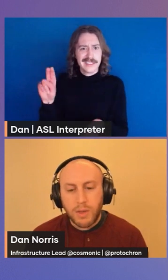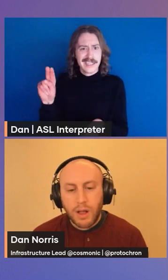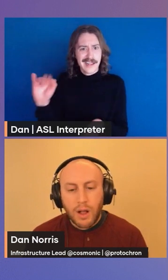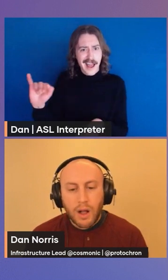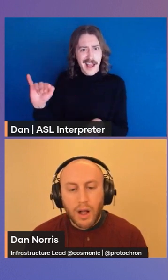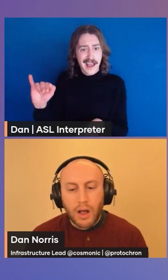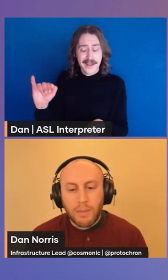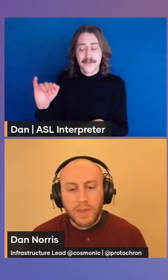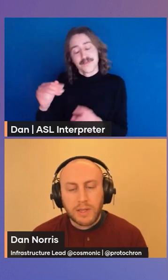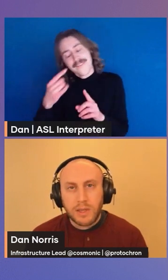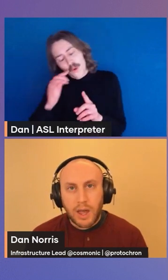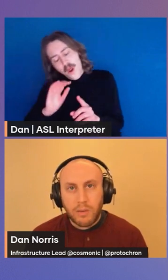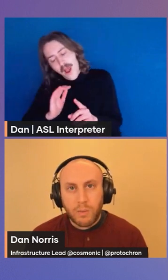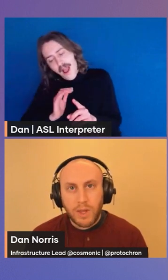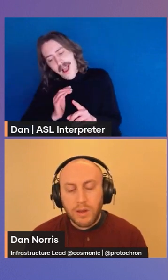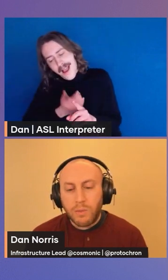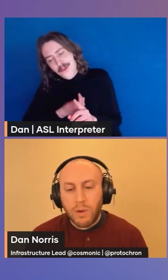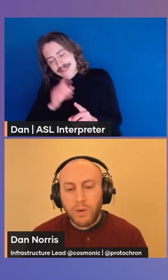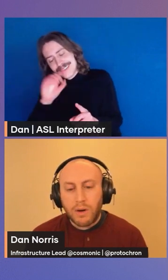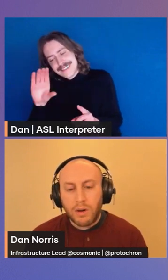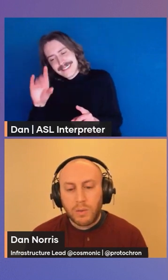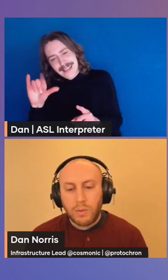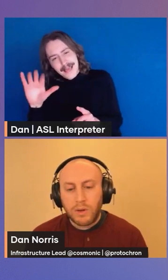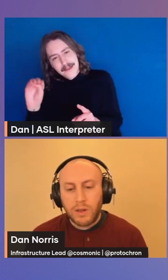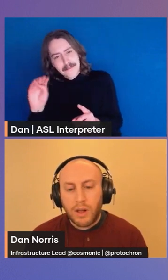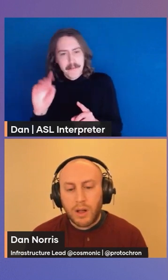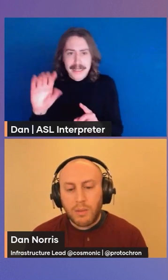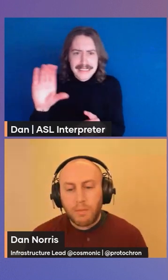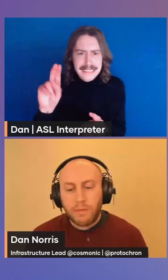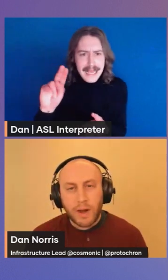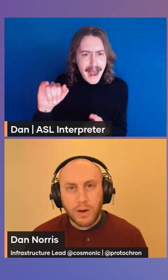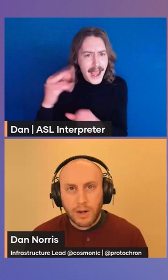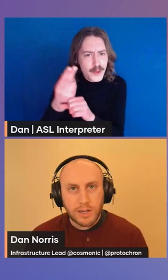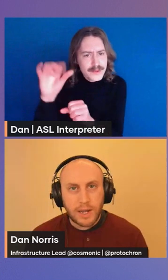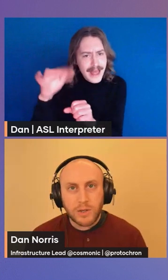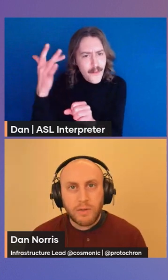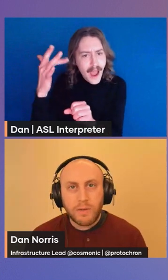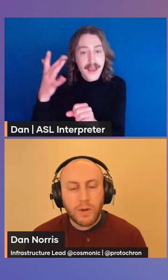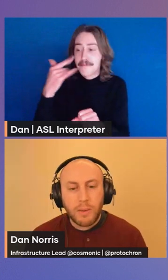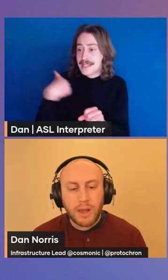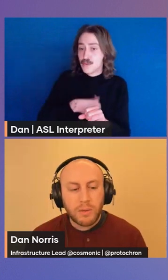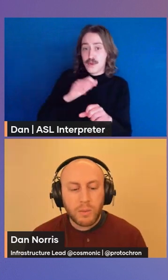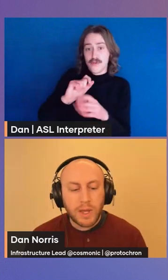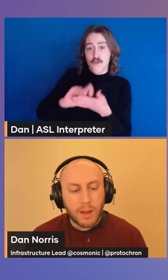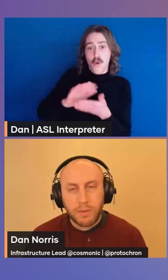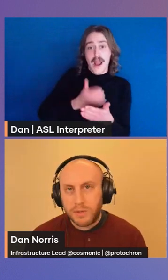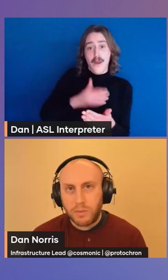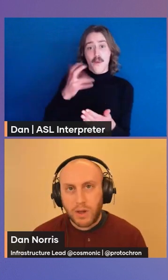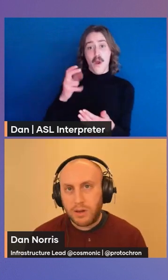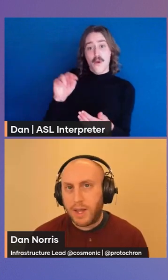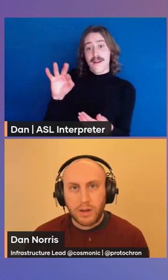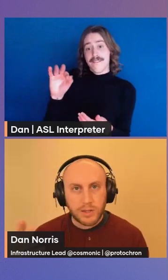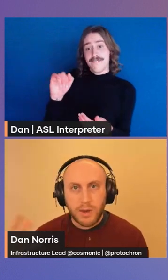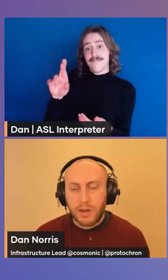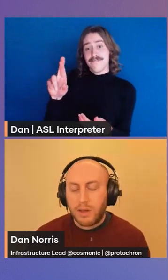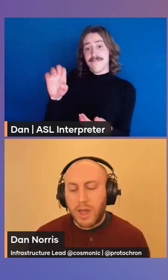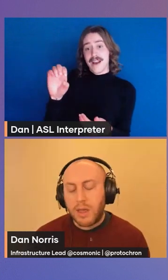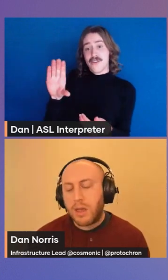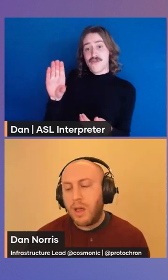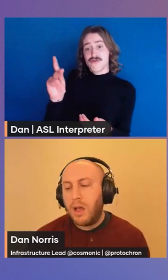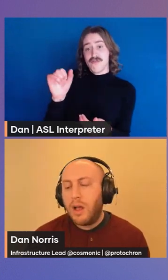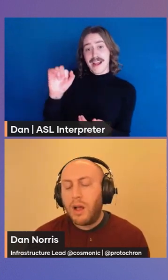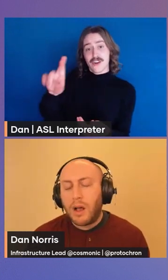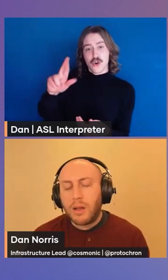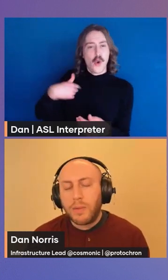Cilium, is that we wrote our own Firecracker task driver for Nomad. We happen to run at Cosmonic